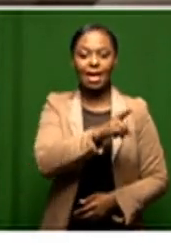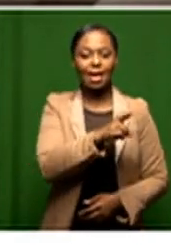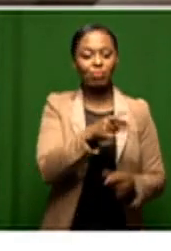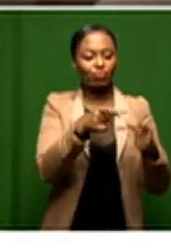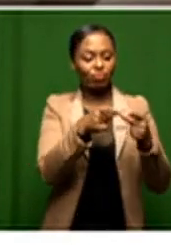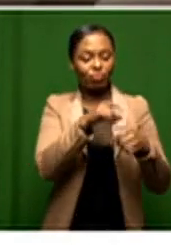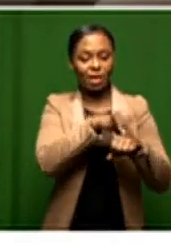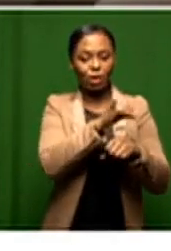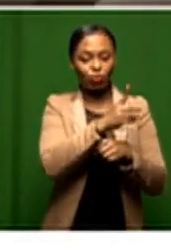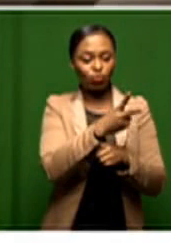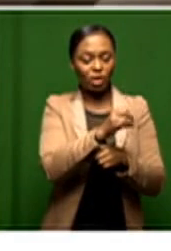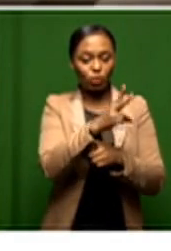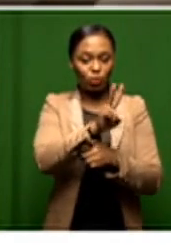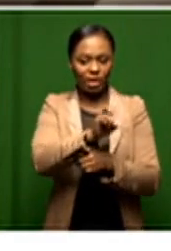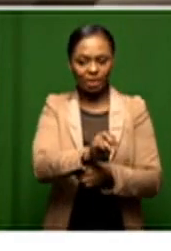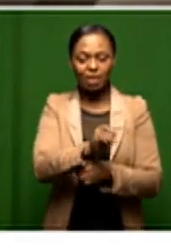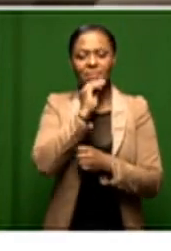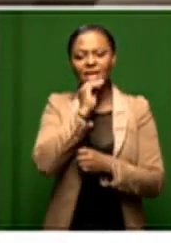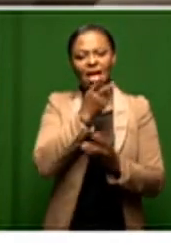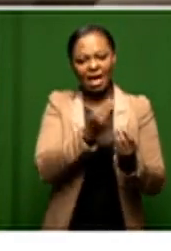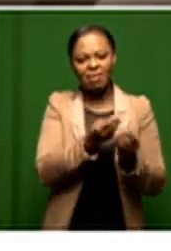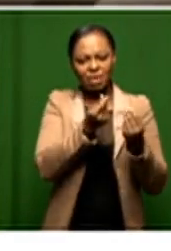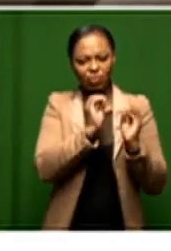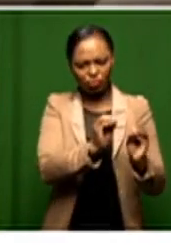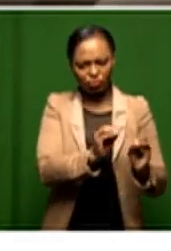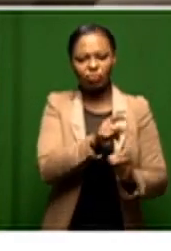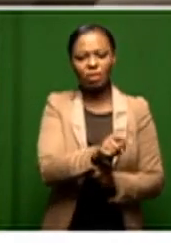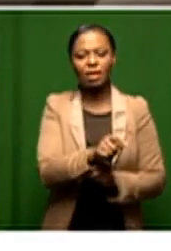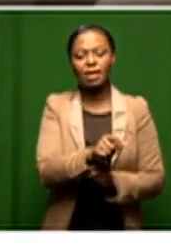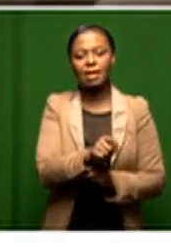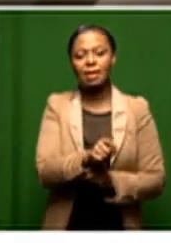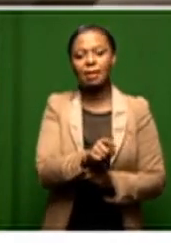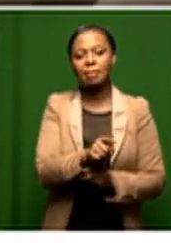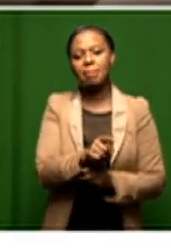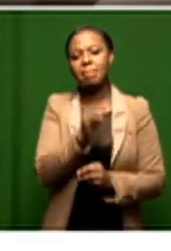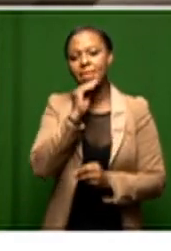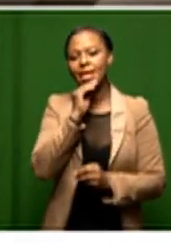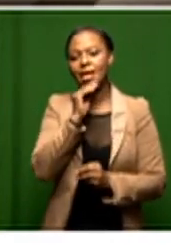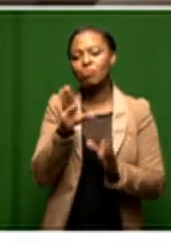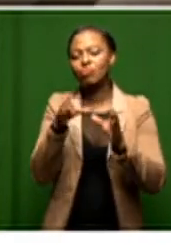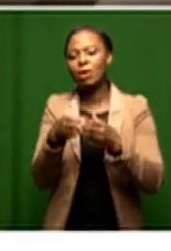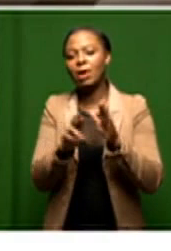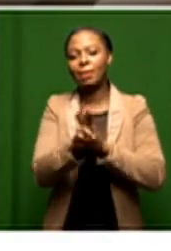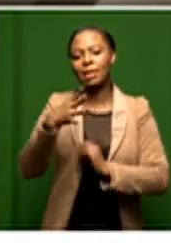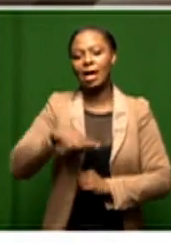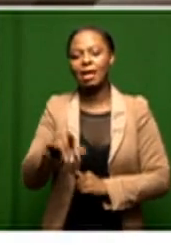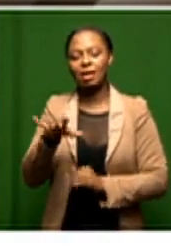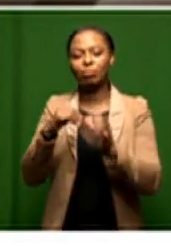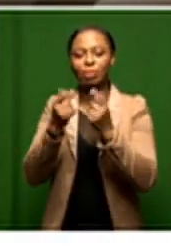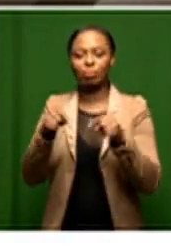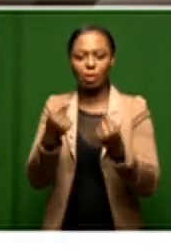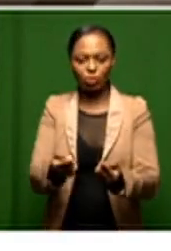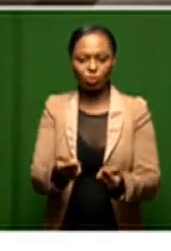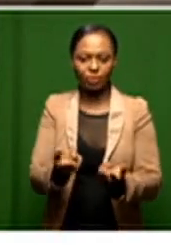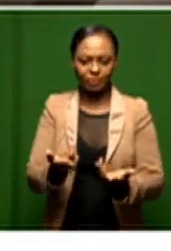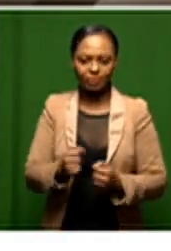healthy surplus, and that in the case of Discovery Health Medical Scheme, who I can speak for, it's unlikely to have any kind of